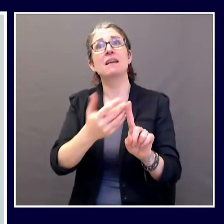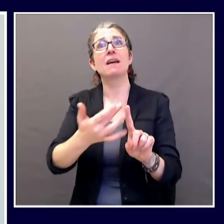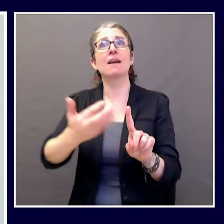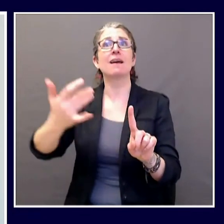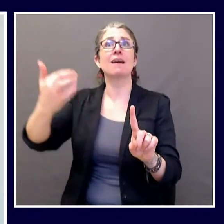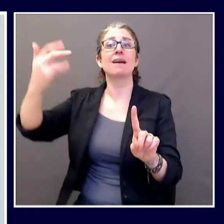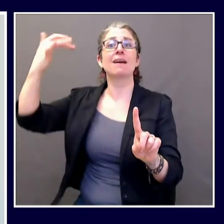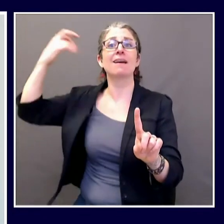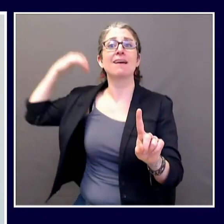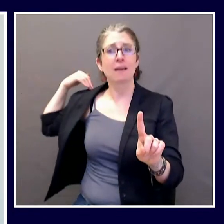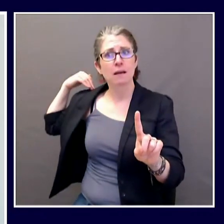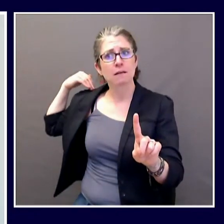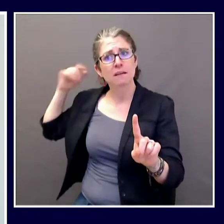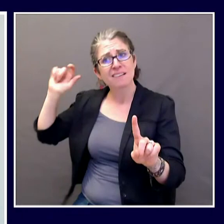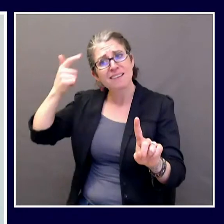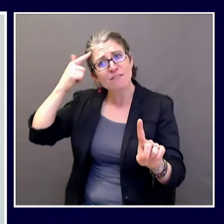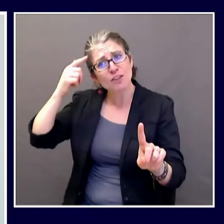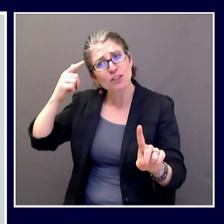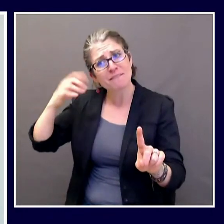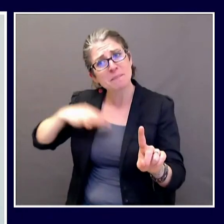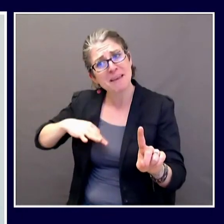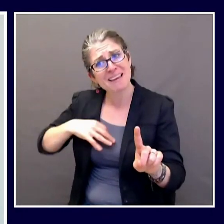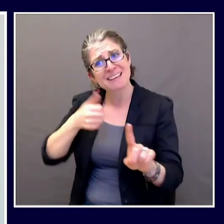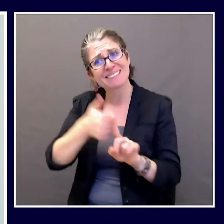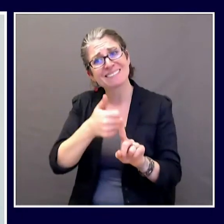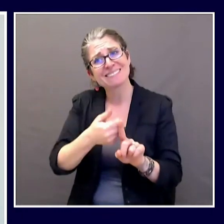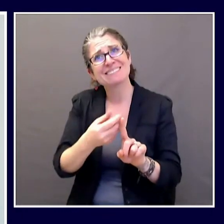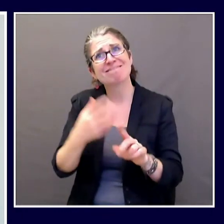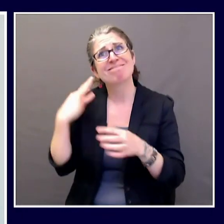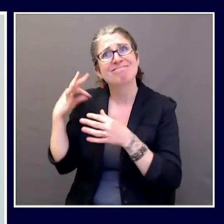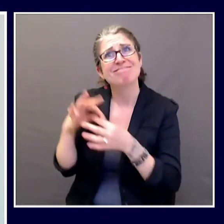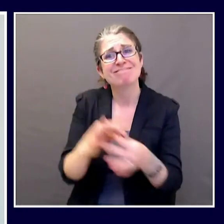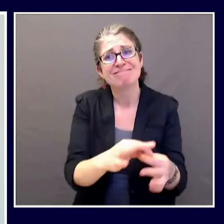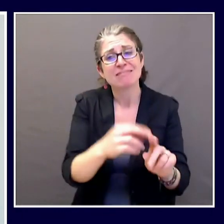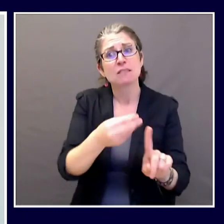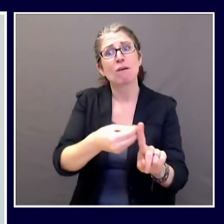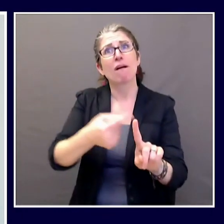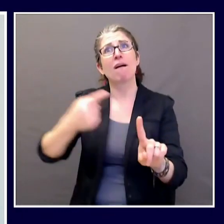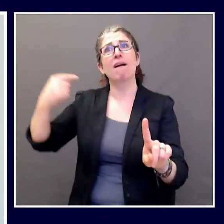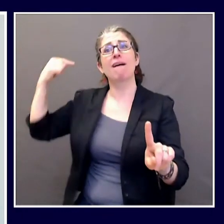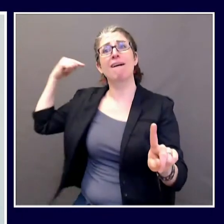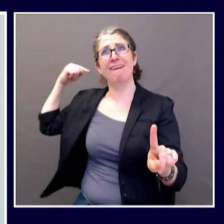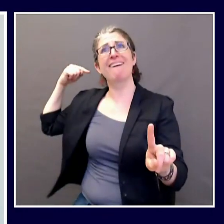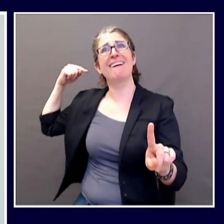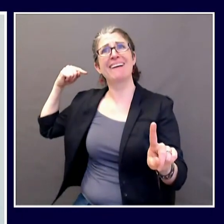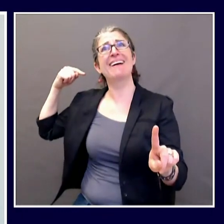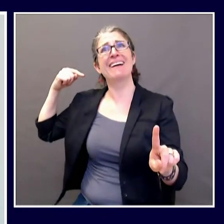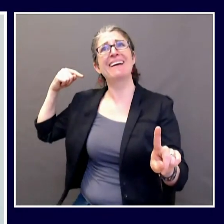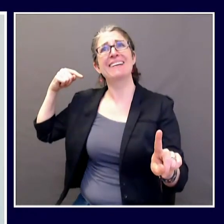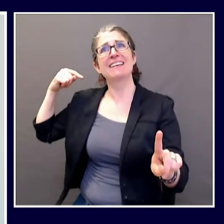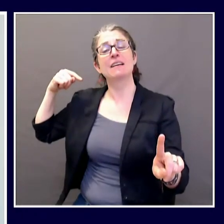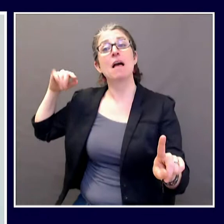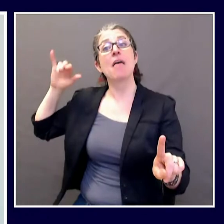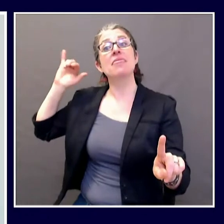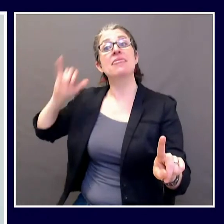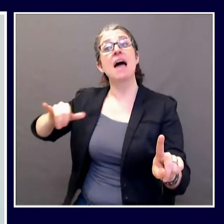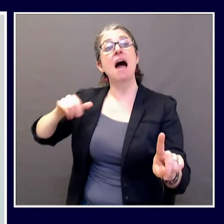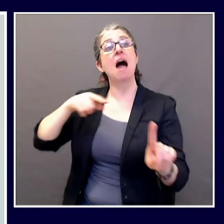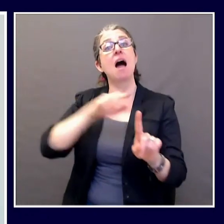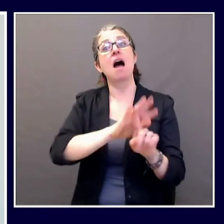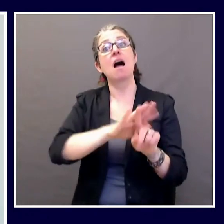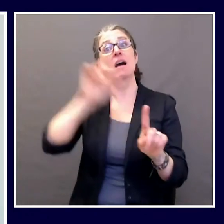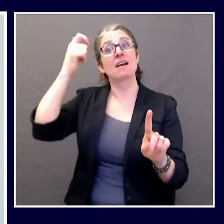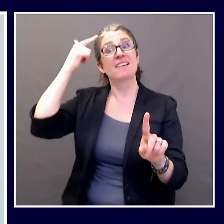that moment when we began to see just how contagious it is amongst a very vulnerable population that we knew we didn't need just to